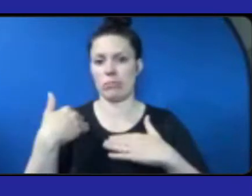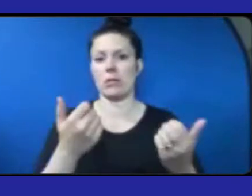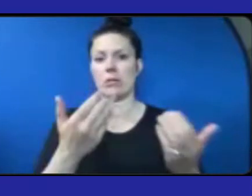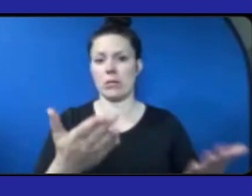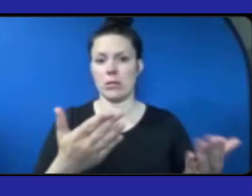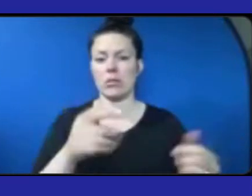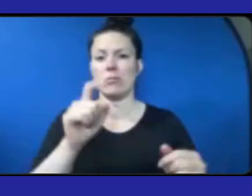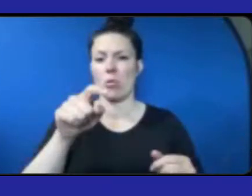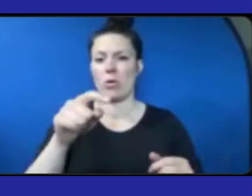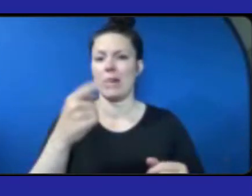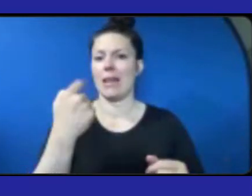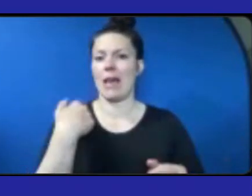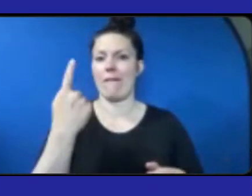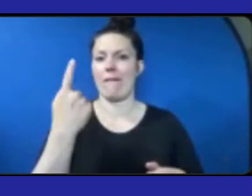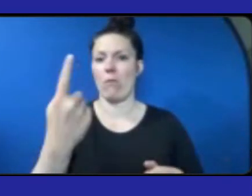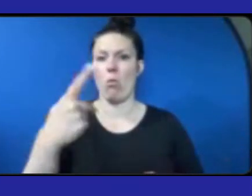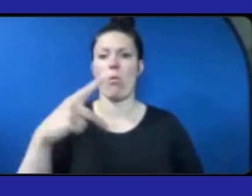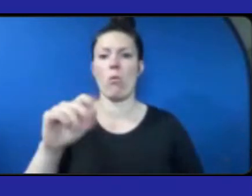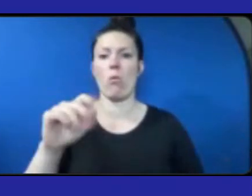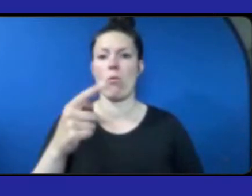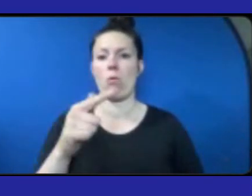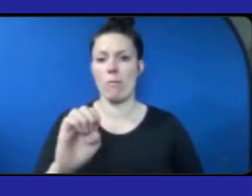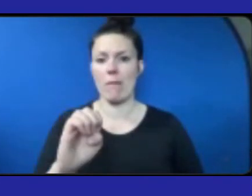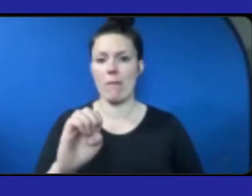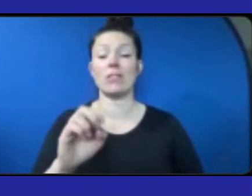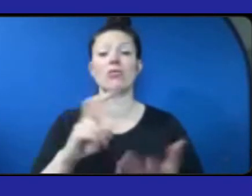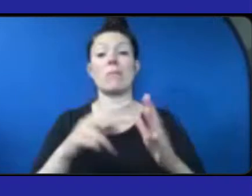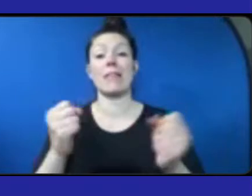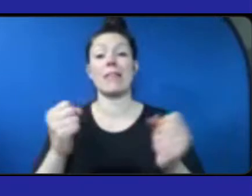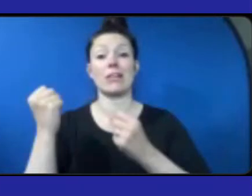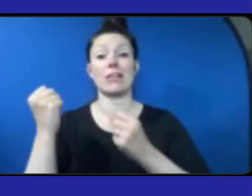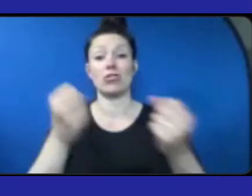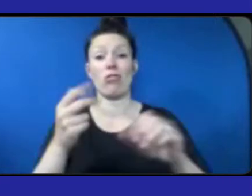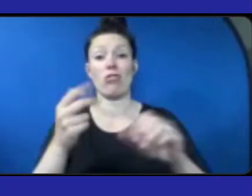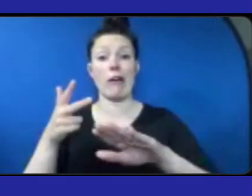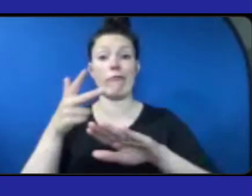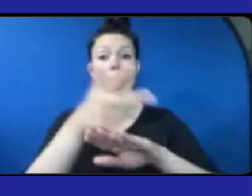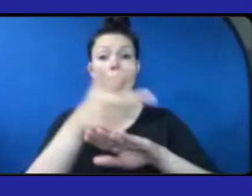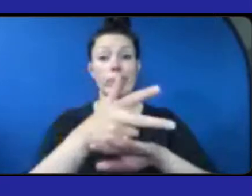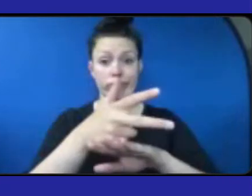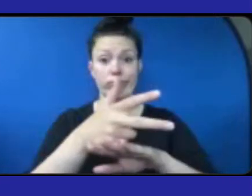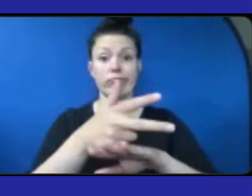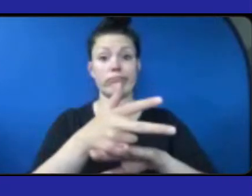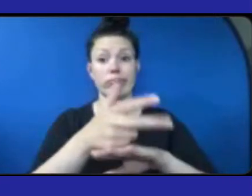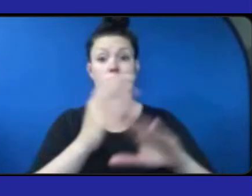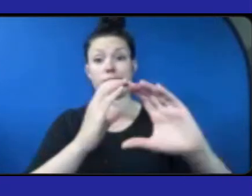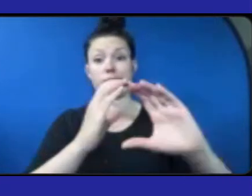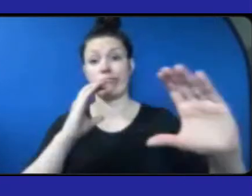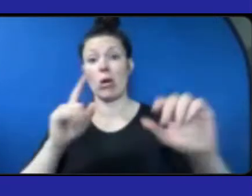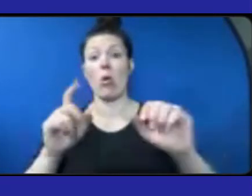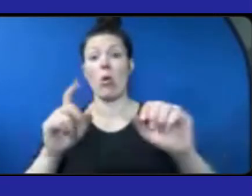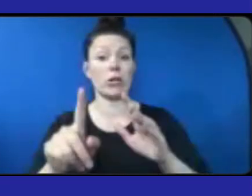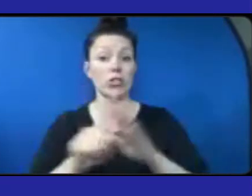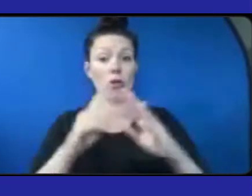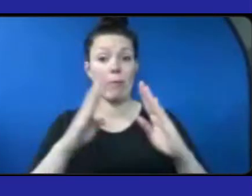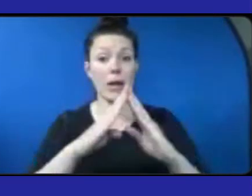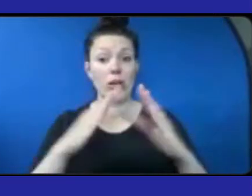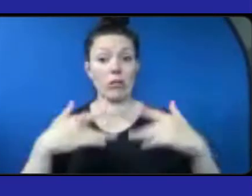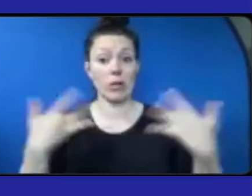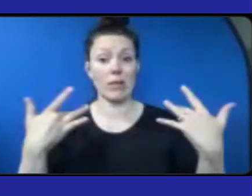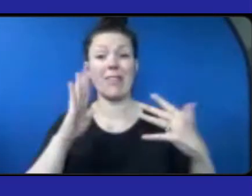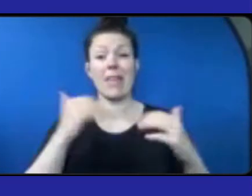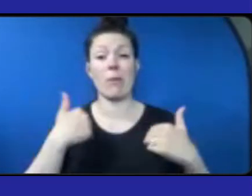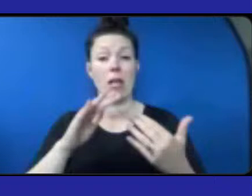package. They can drive a unit up to a street corner. They can show up at a community event, and they have all of the supplies